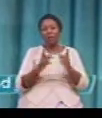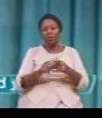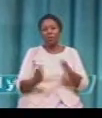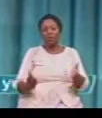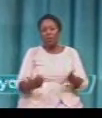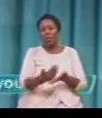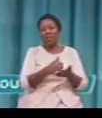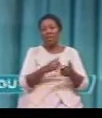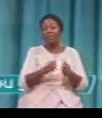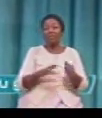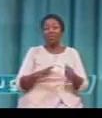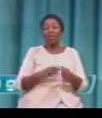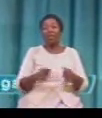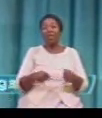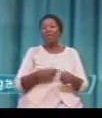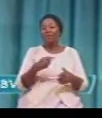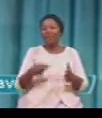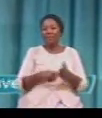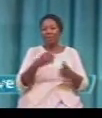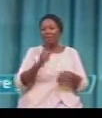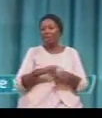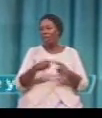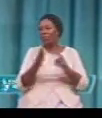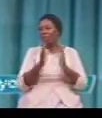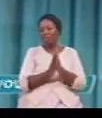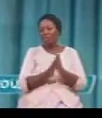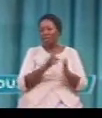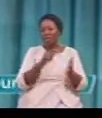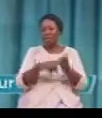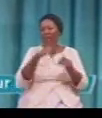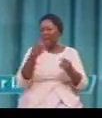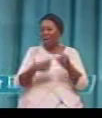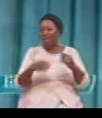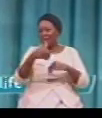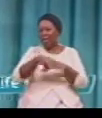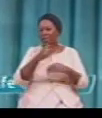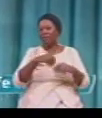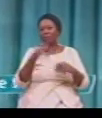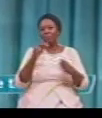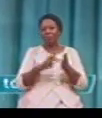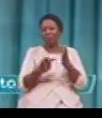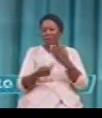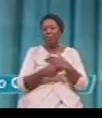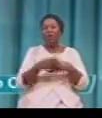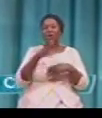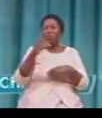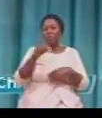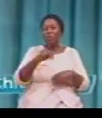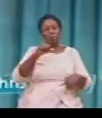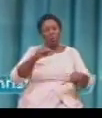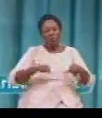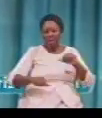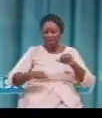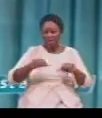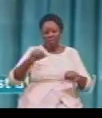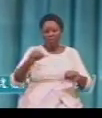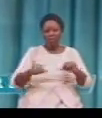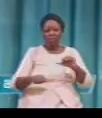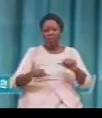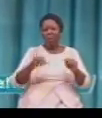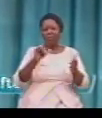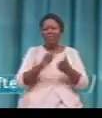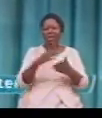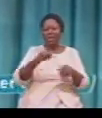Globally, this is the moment to pray. This is the last night of the crusade. There is no doubt that